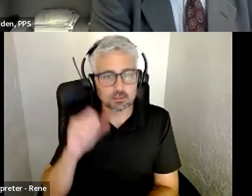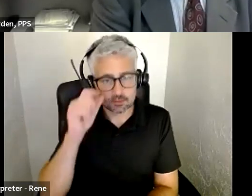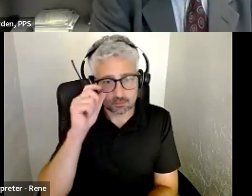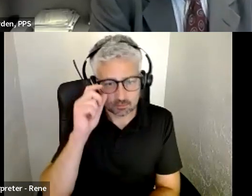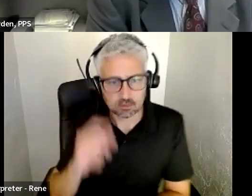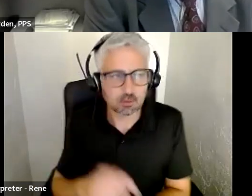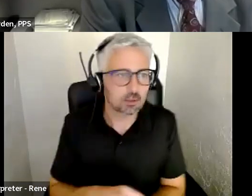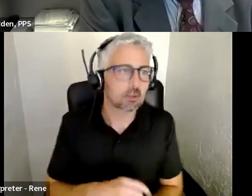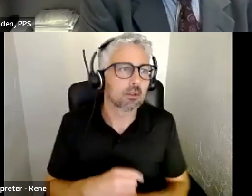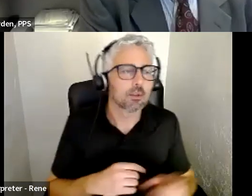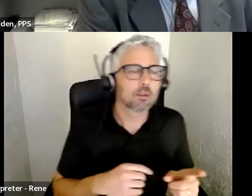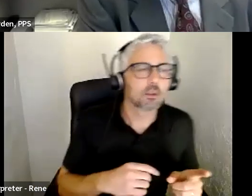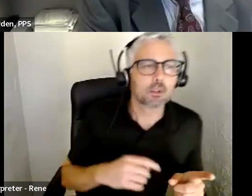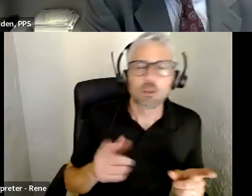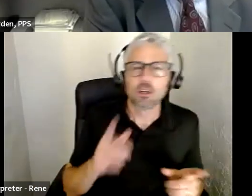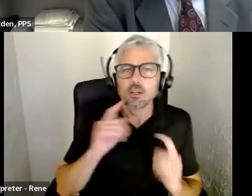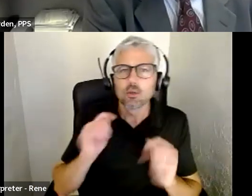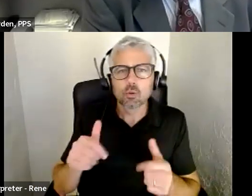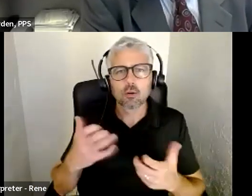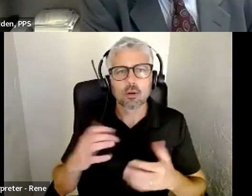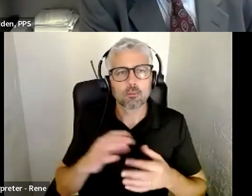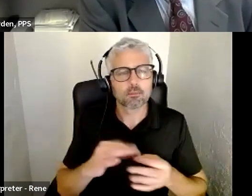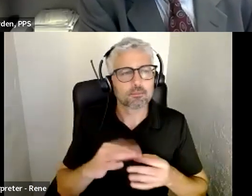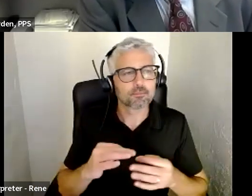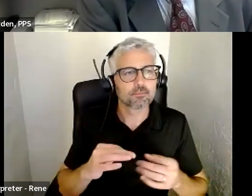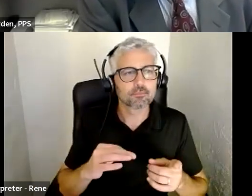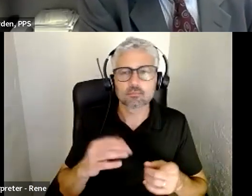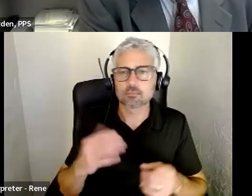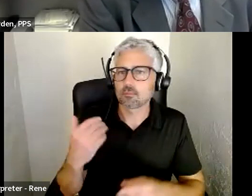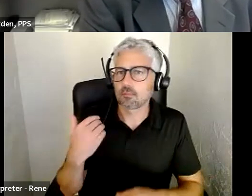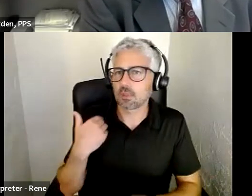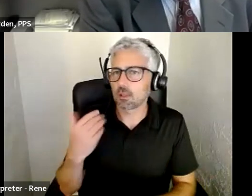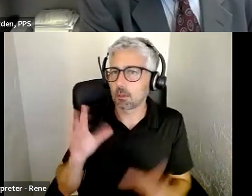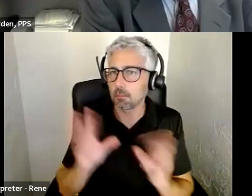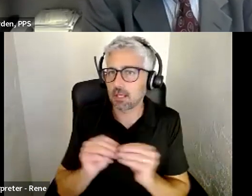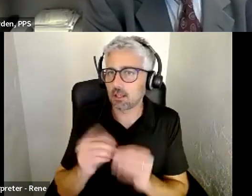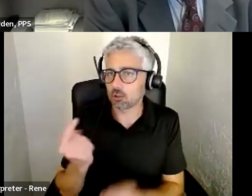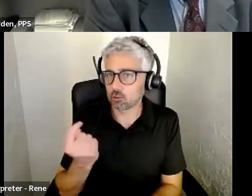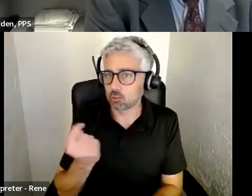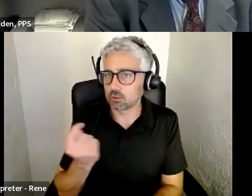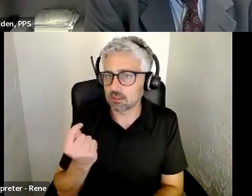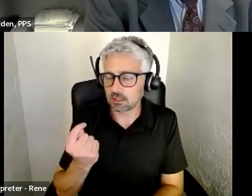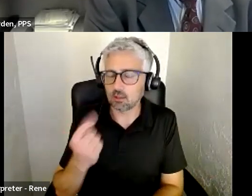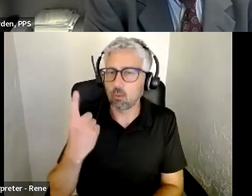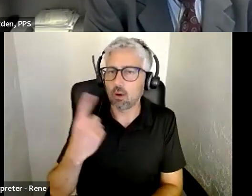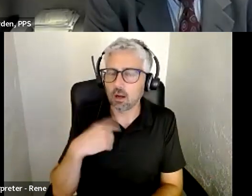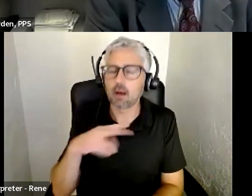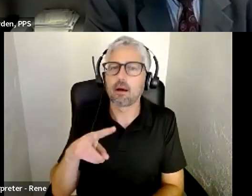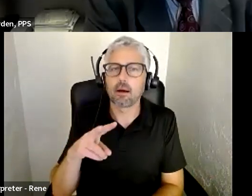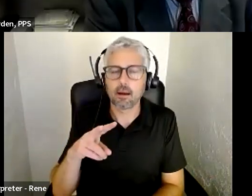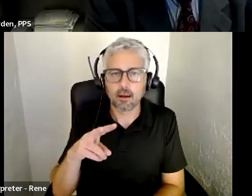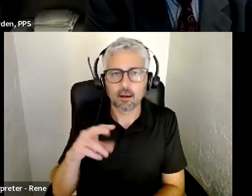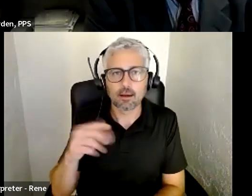Very quickly, I just wanted to say when we had the meeting on Tuesday, one thing that struck me is how much